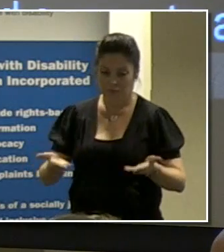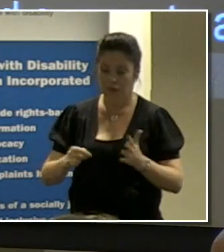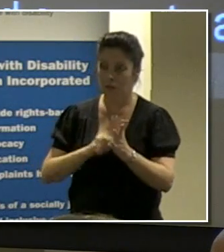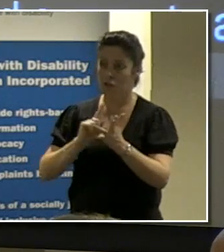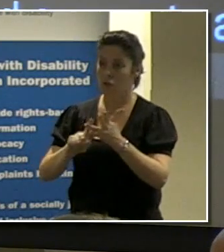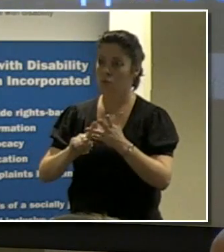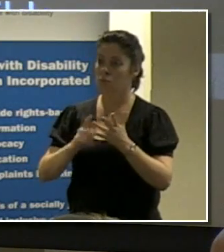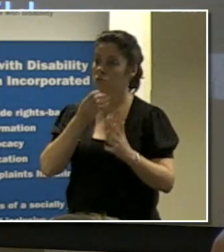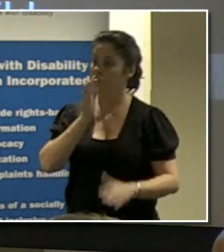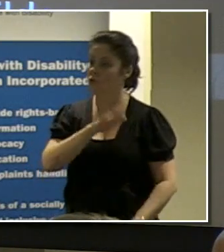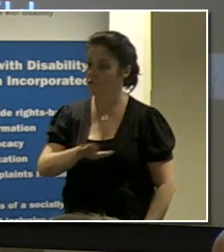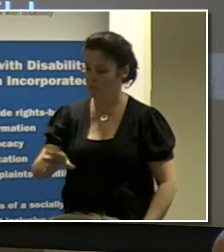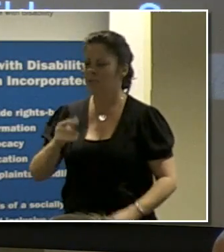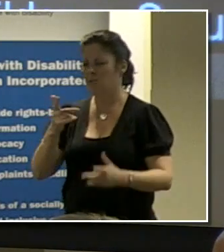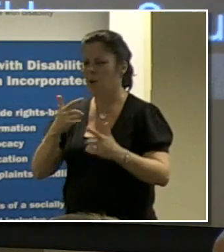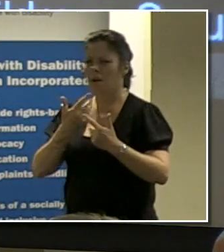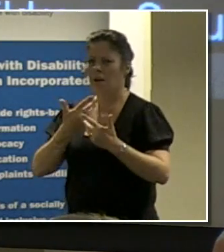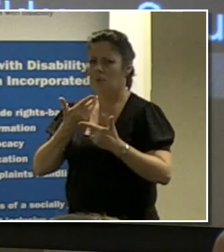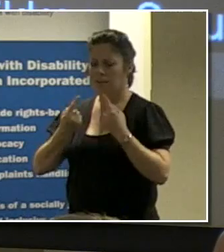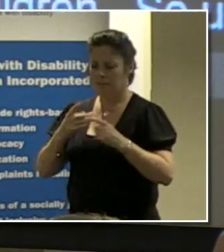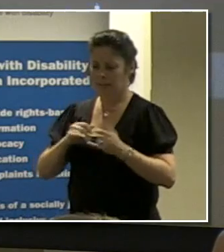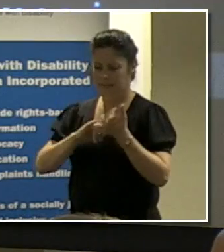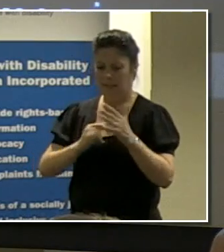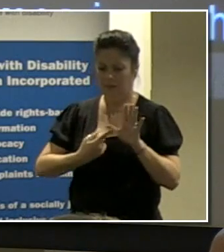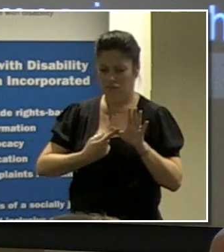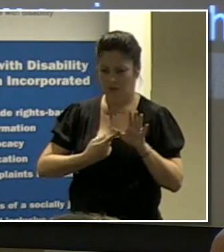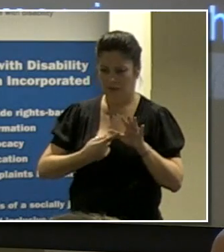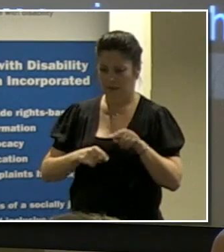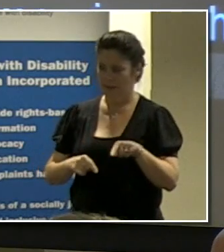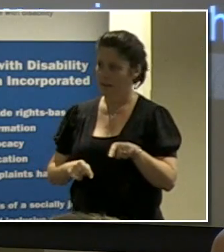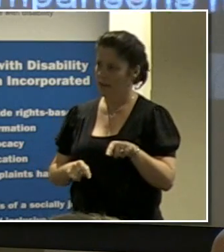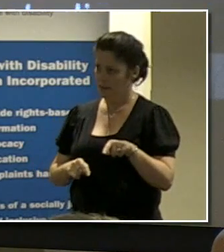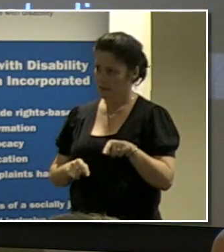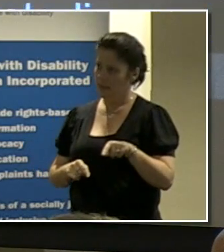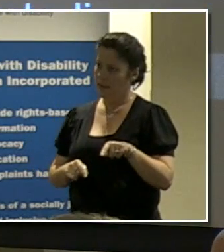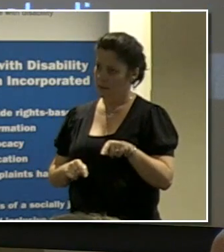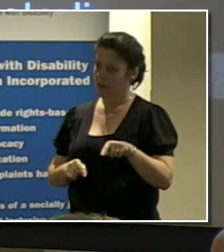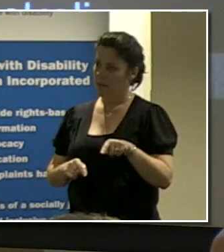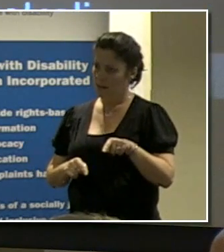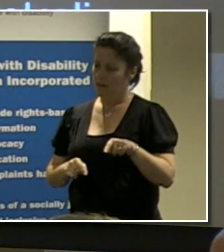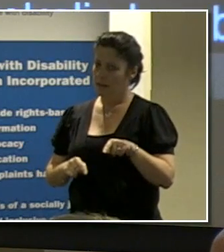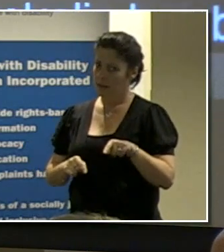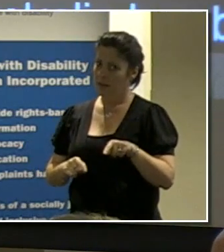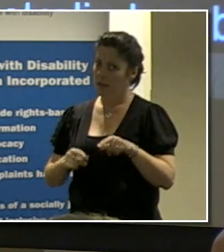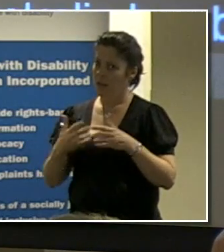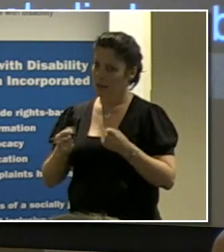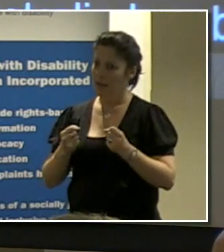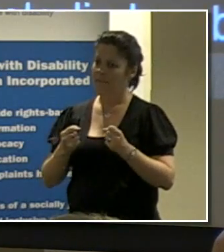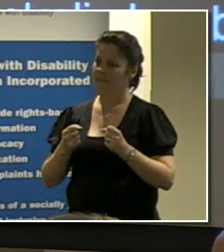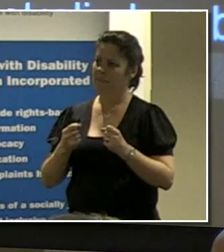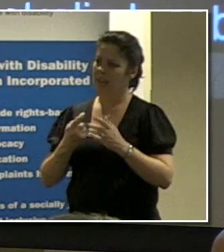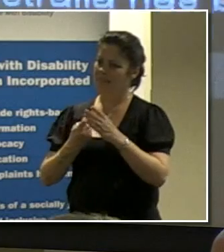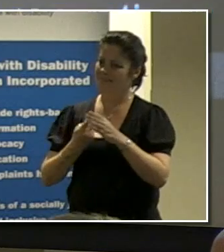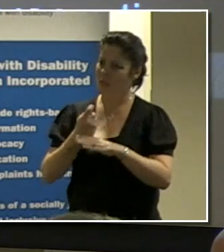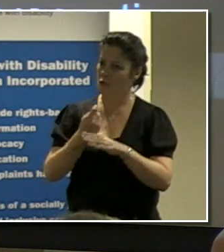some comparisons here. South Australia has been very therapeutic driven. It's